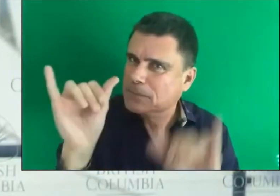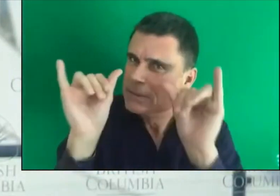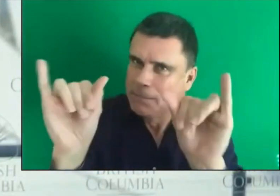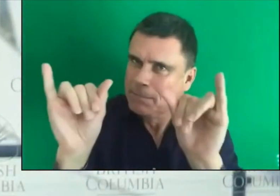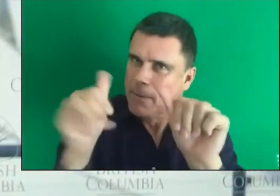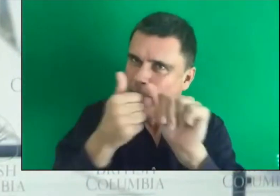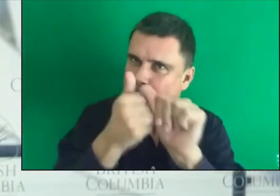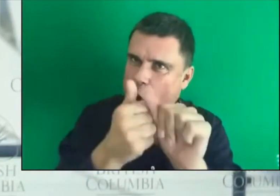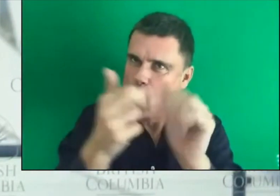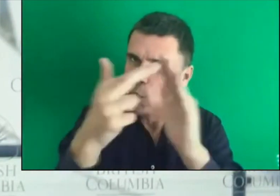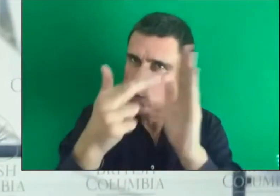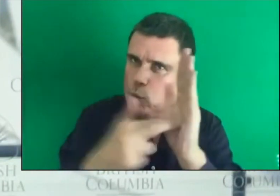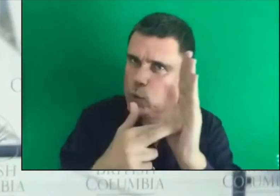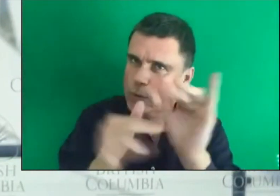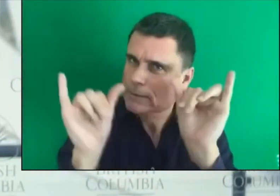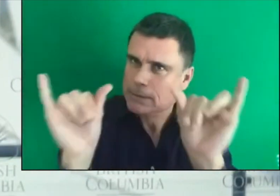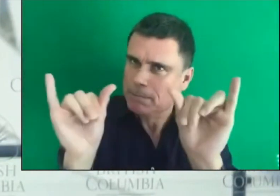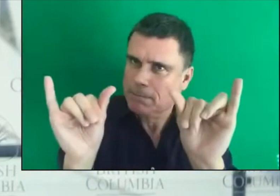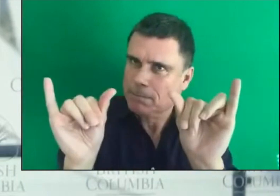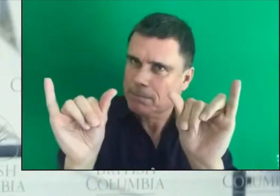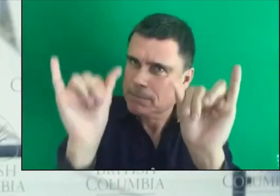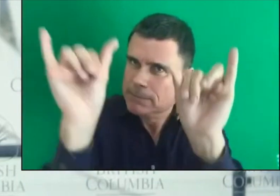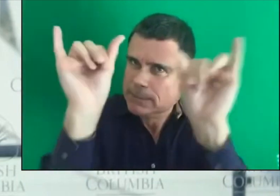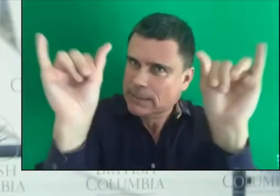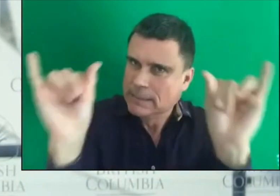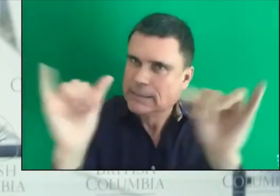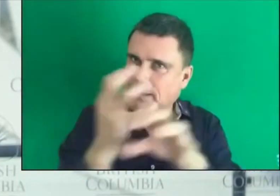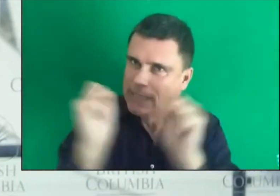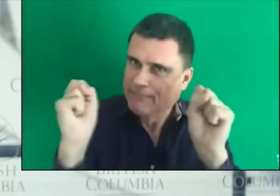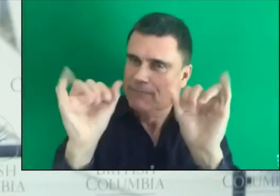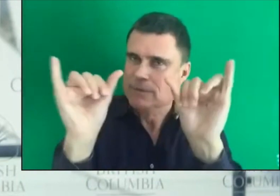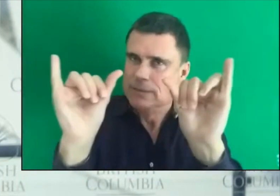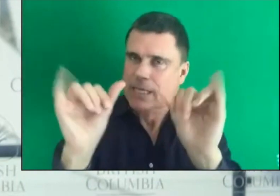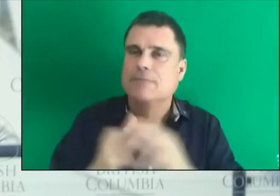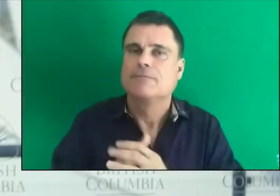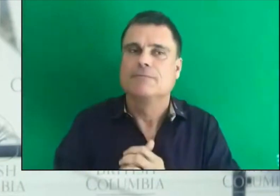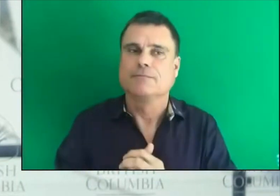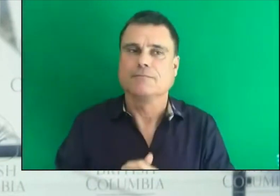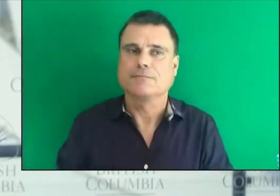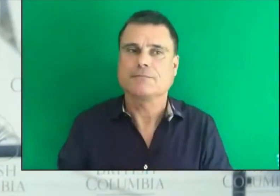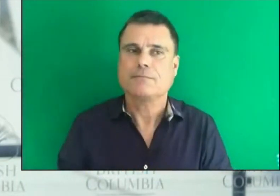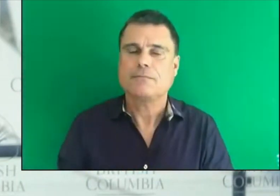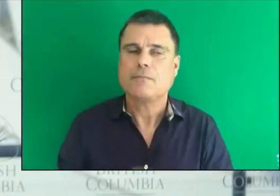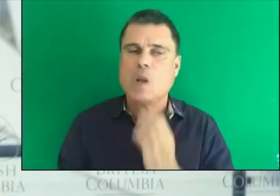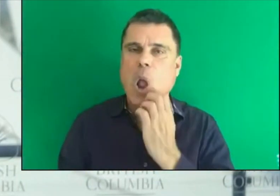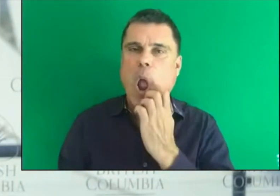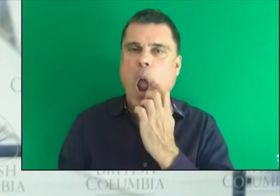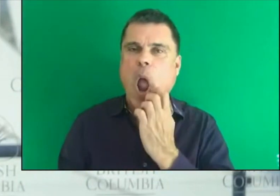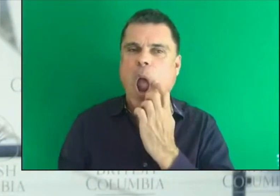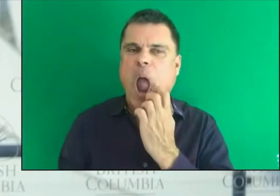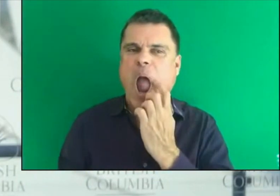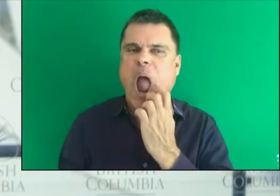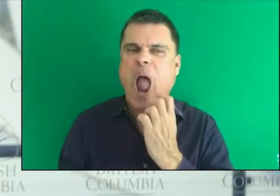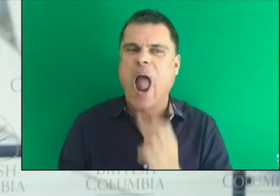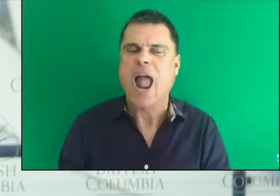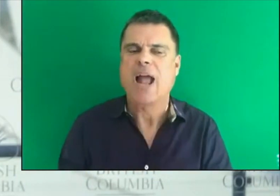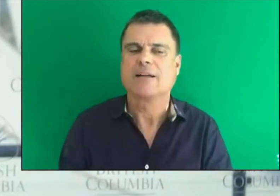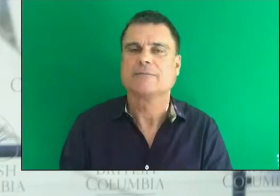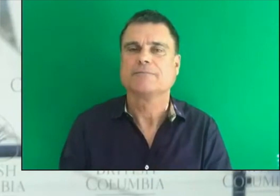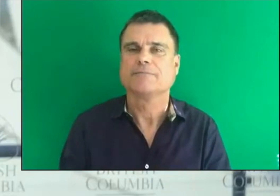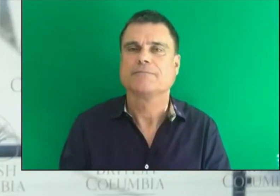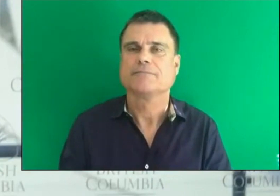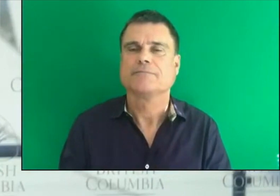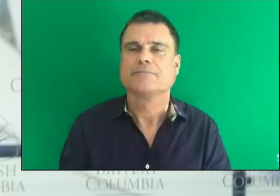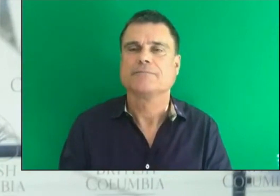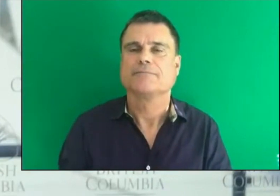to reduce that rapidly increasing transmission rates here. It does not mean that we're out of the woods and that we can back off in other